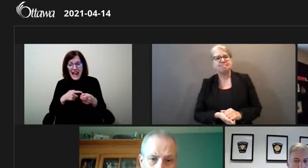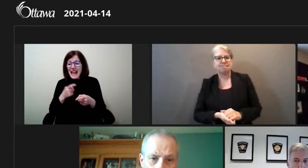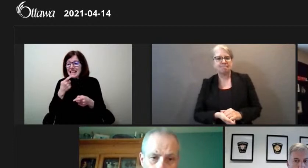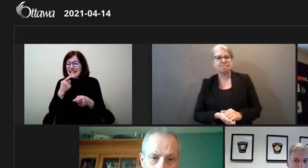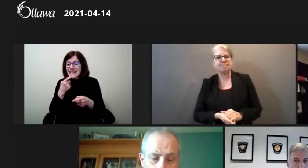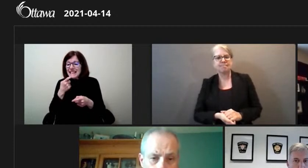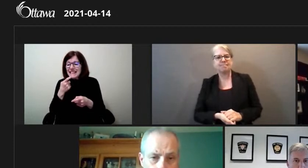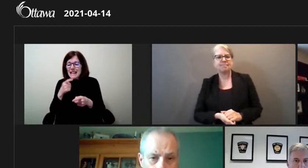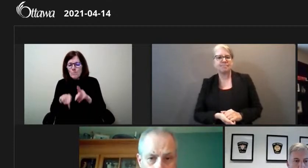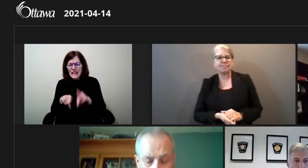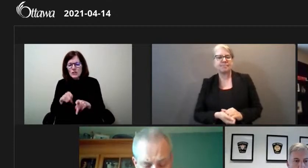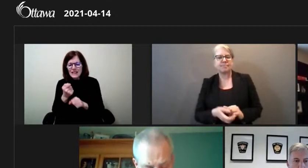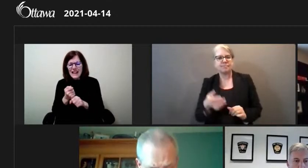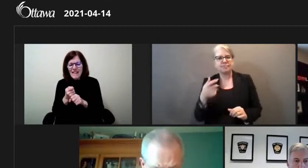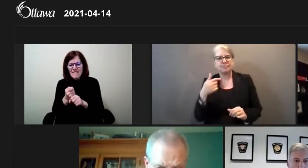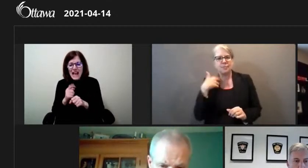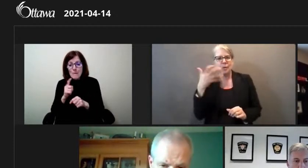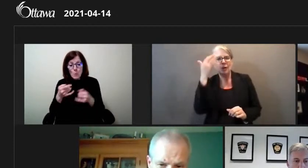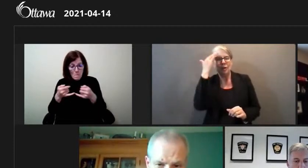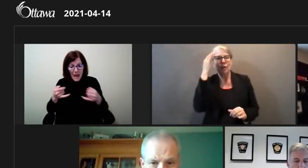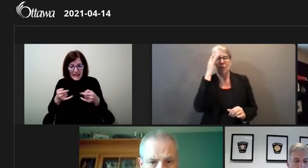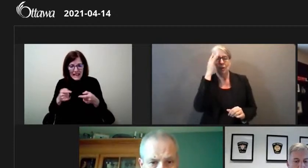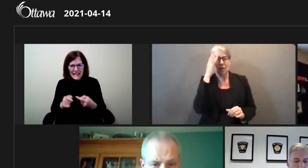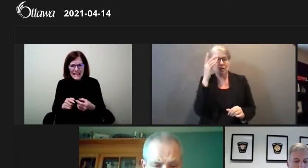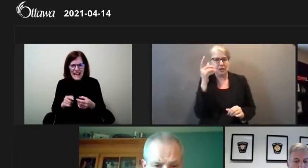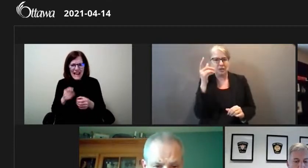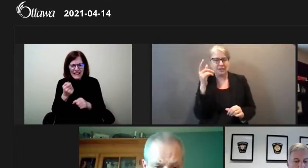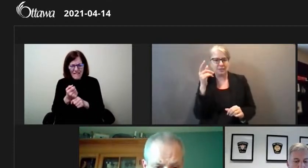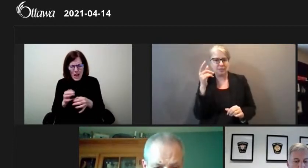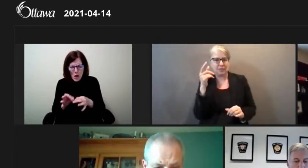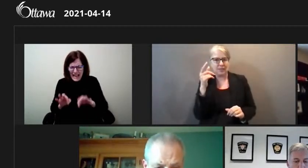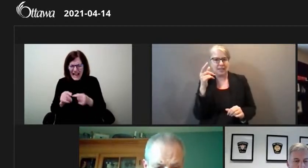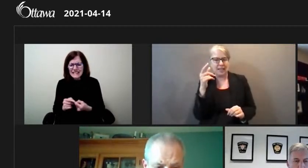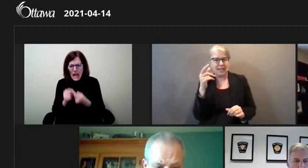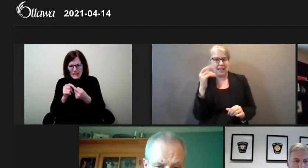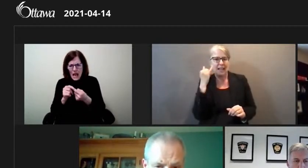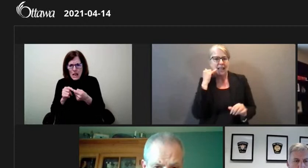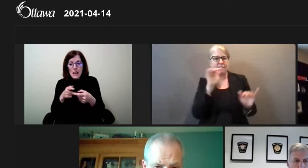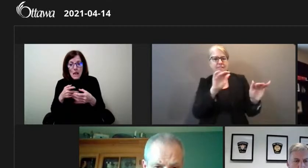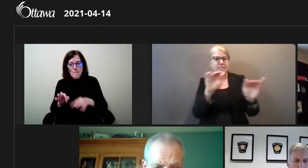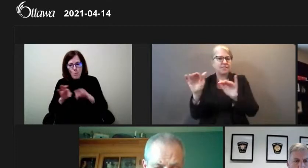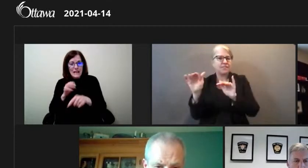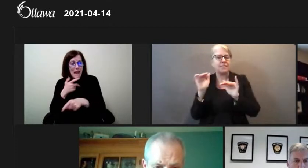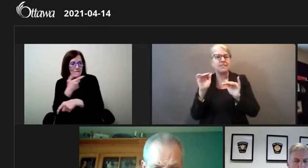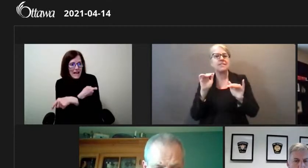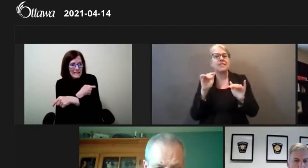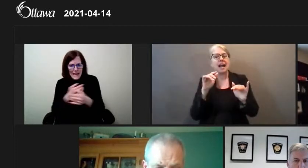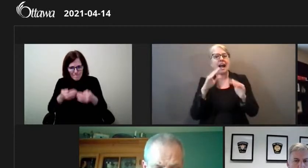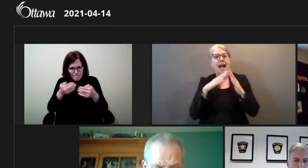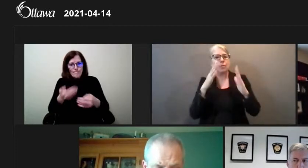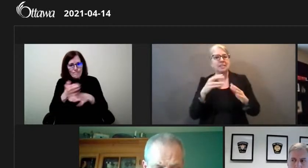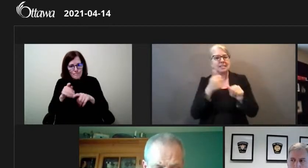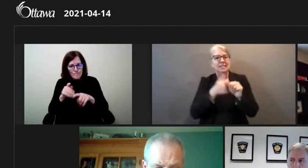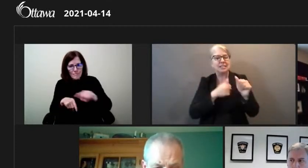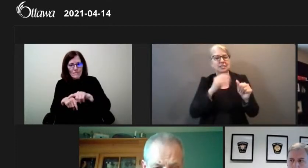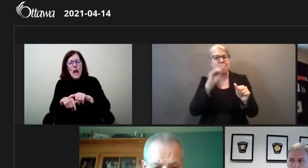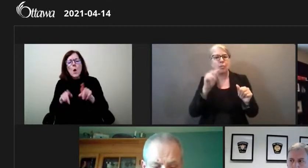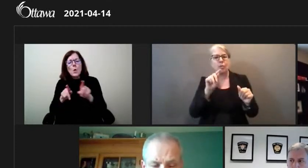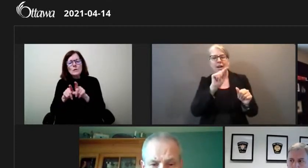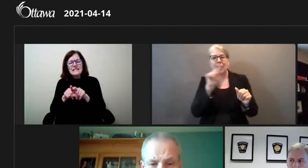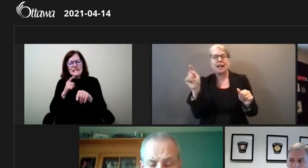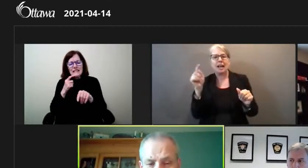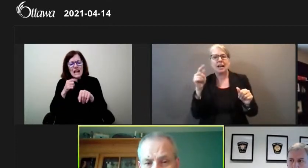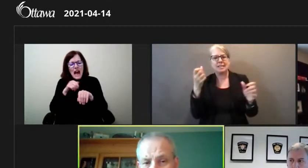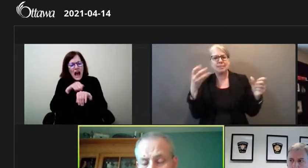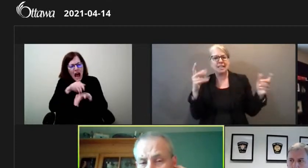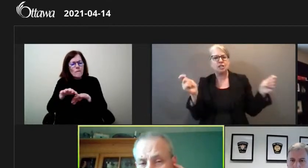I wanted to know if we're going to be sending a mailer out to all households in Ottawa. There's a lot of things that are changing, people are